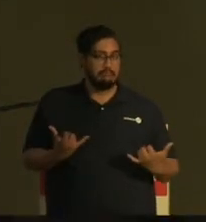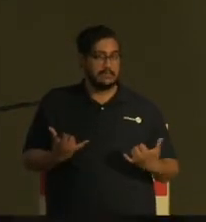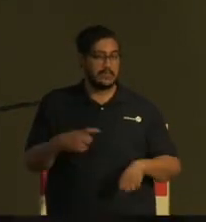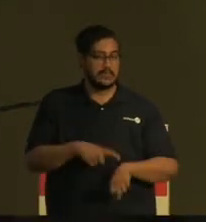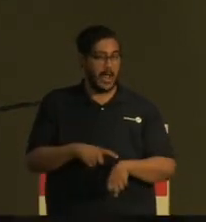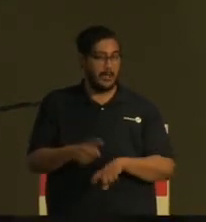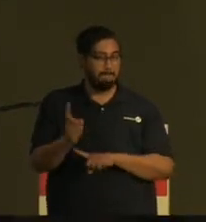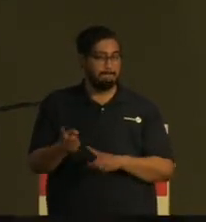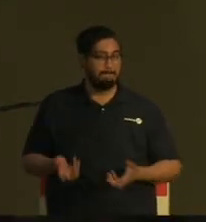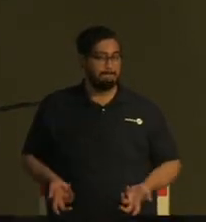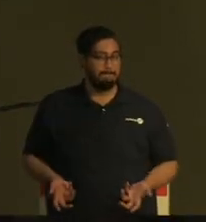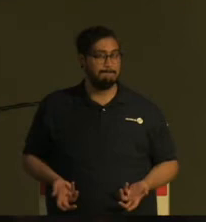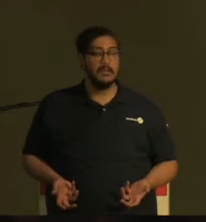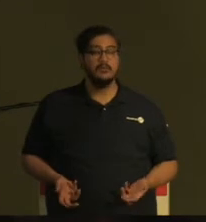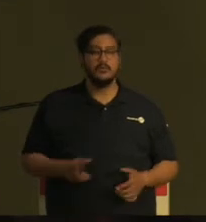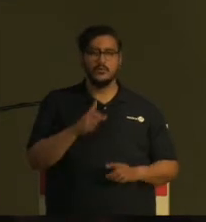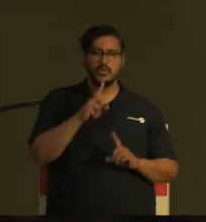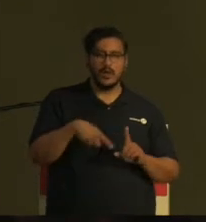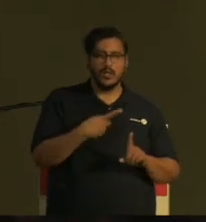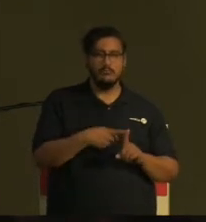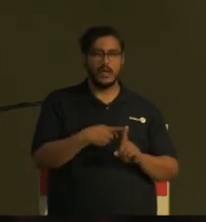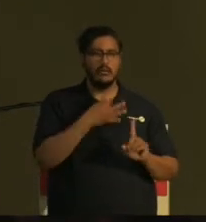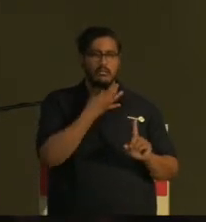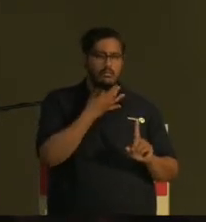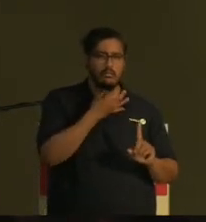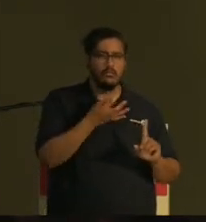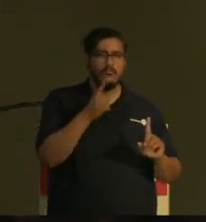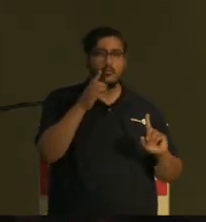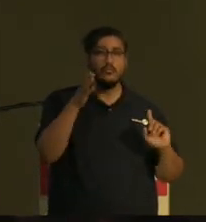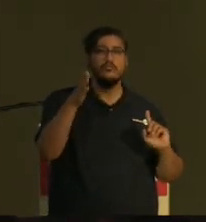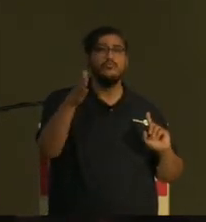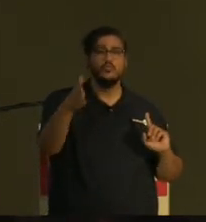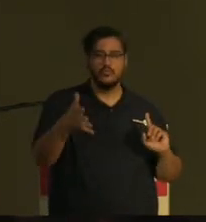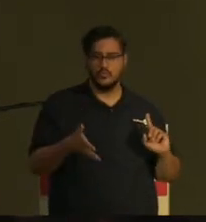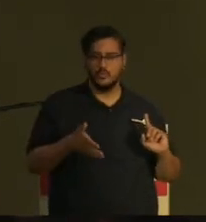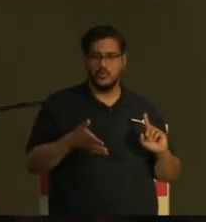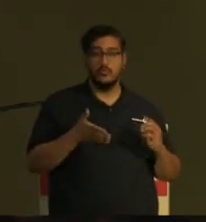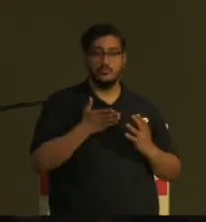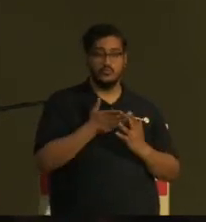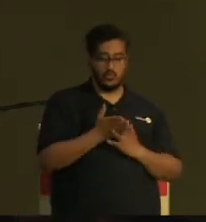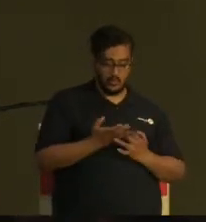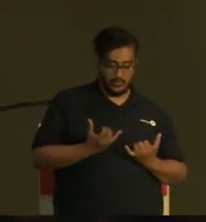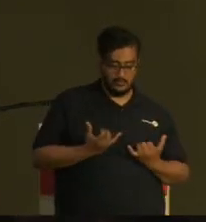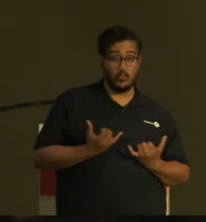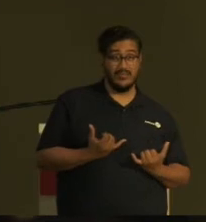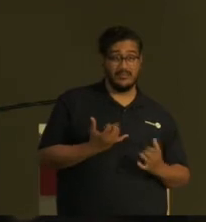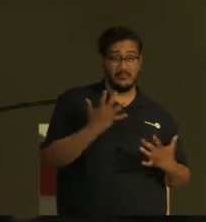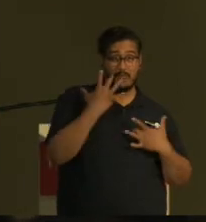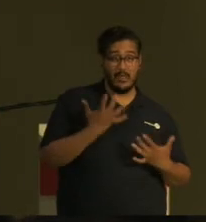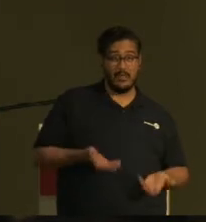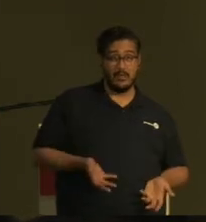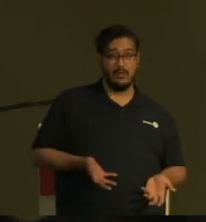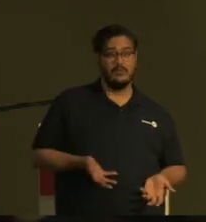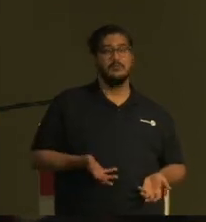so we're talking about interrogating the future body through the present plague. And of